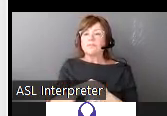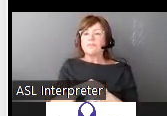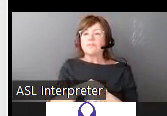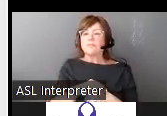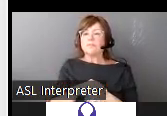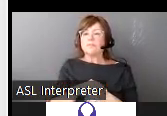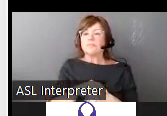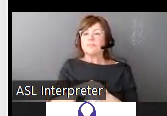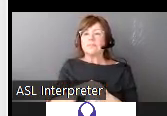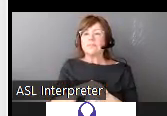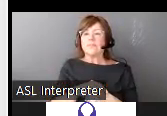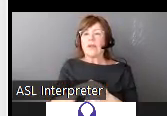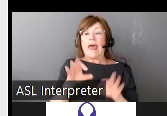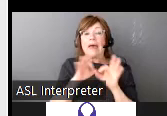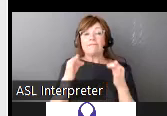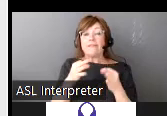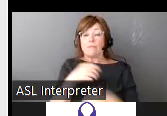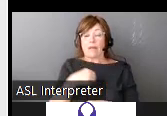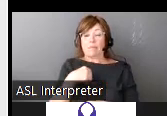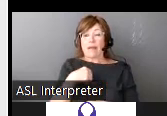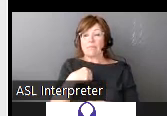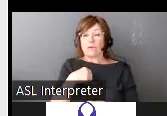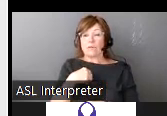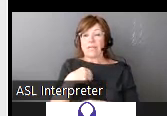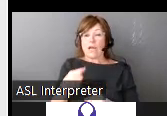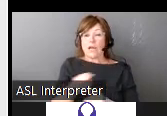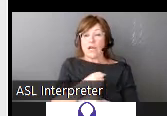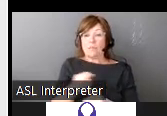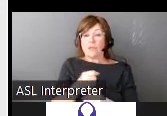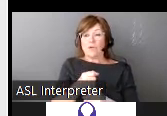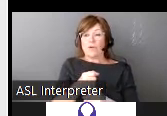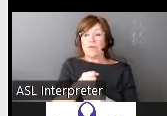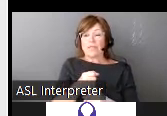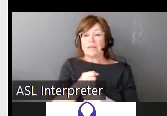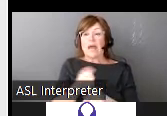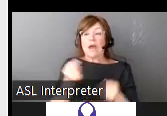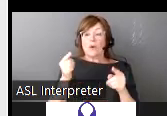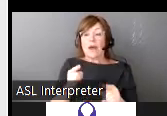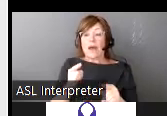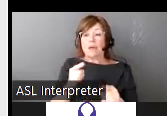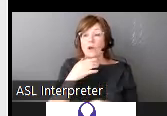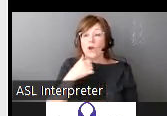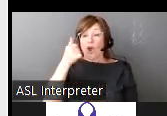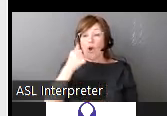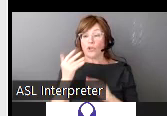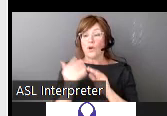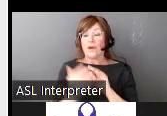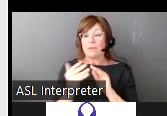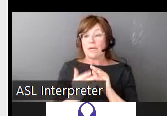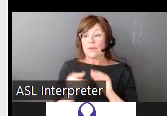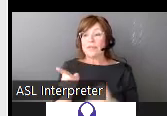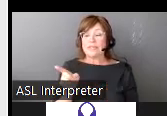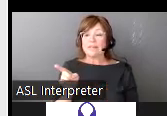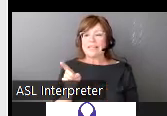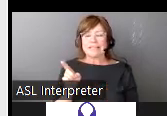any abuse from family members for fears of losing face, older immigrants, like the one mentioned by this older man,